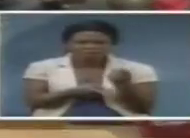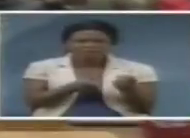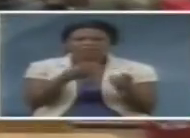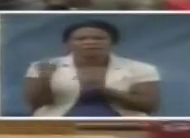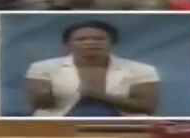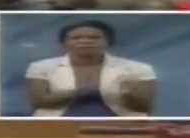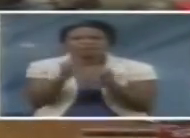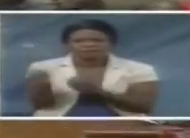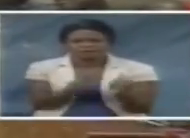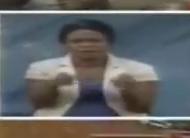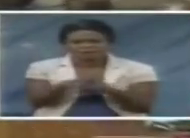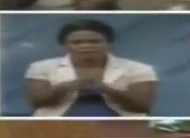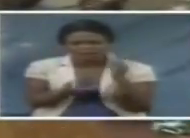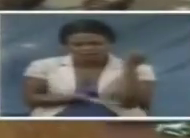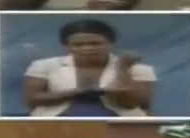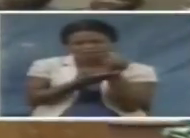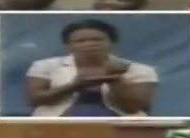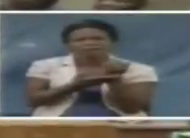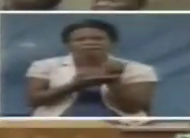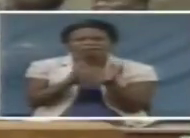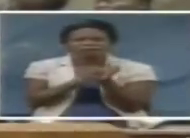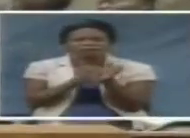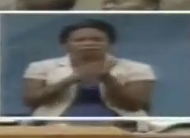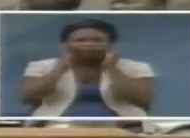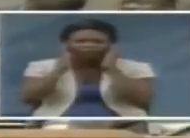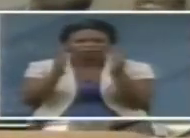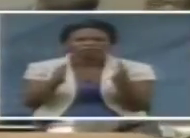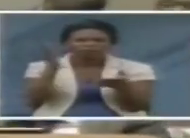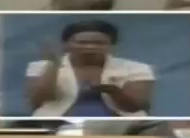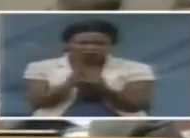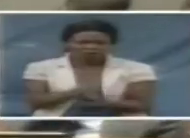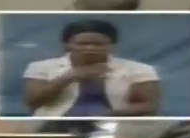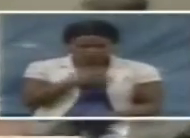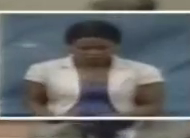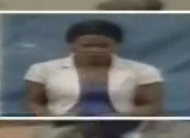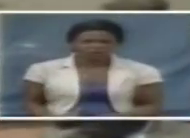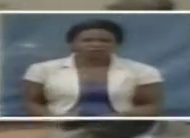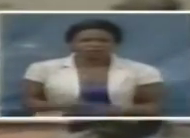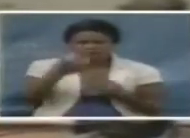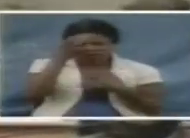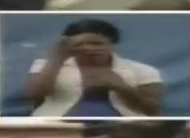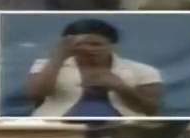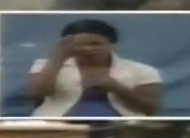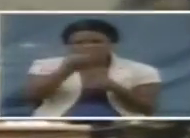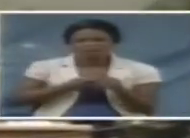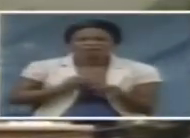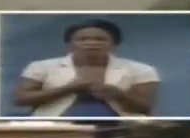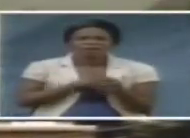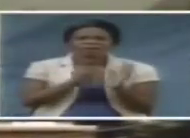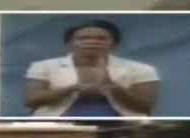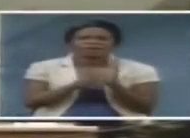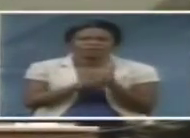proved to be effective in increasing school attendance and combating malnutrition amongst our